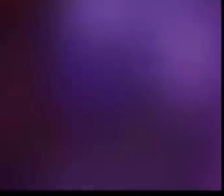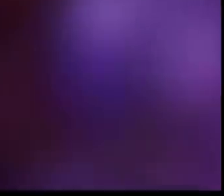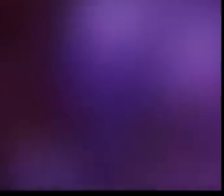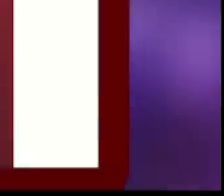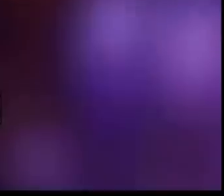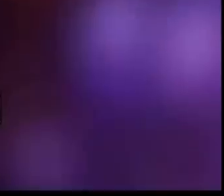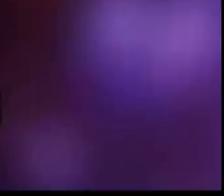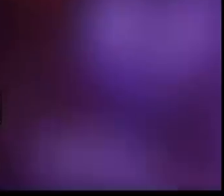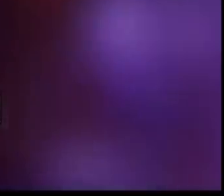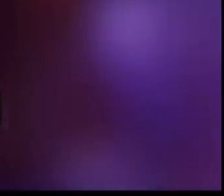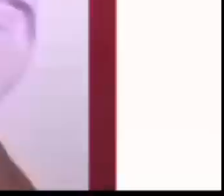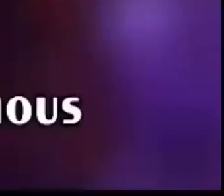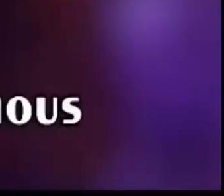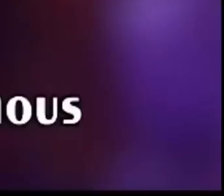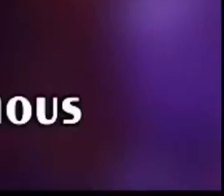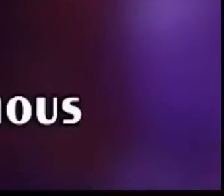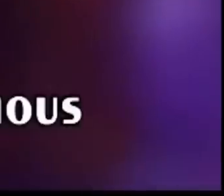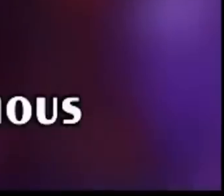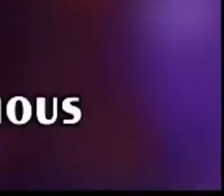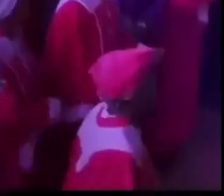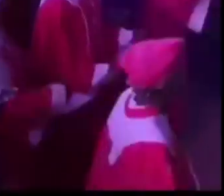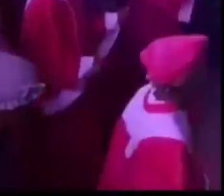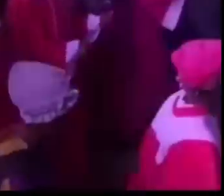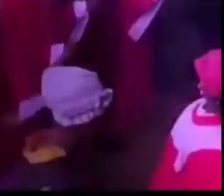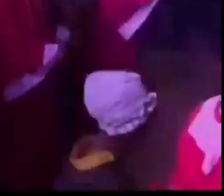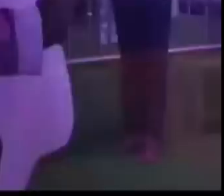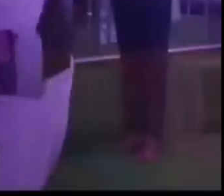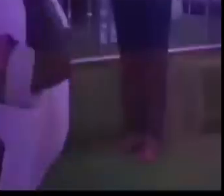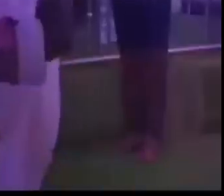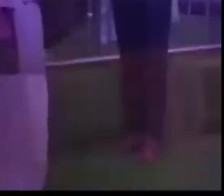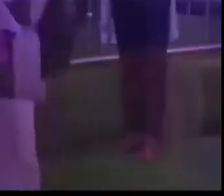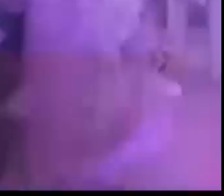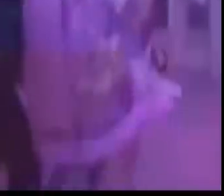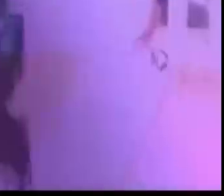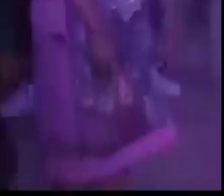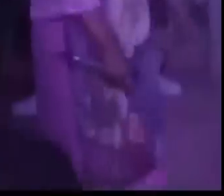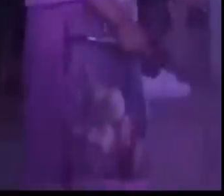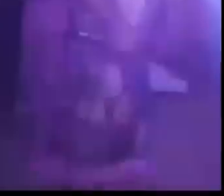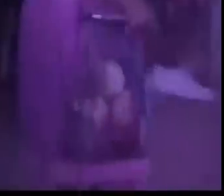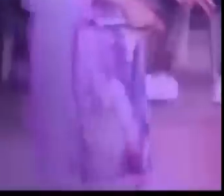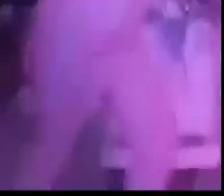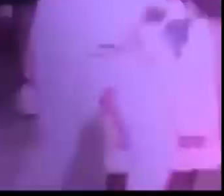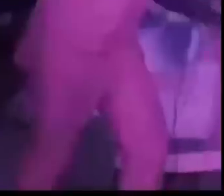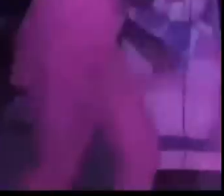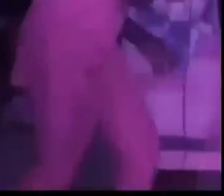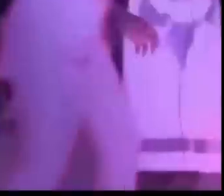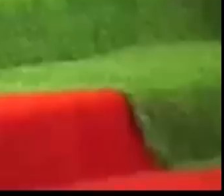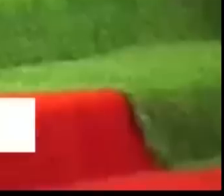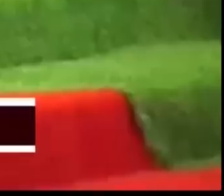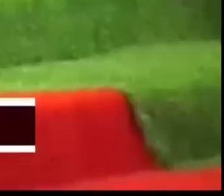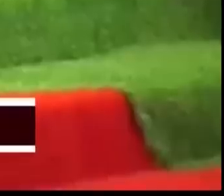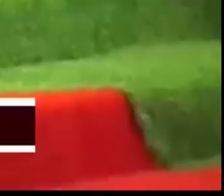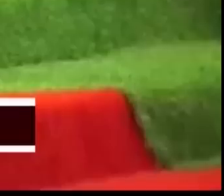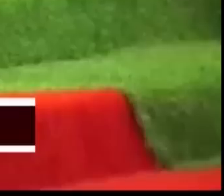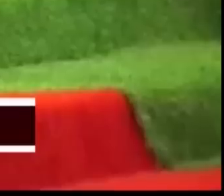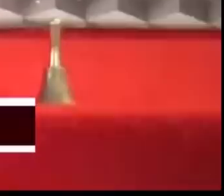Jesu, Abbe Glory, Oh, Lawumi Jose, Emos, Abbe Rofemo, but Lua Mosibioba Masquire. Luma, lay what you want. So what you tell Lord Mary? Yes,